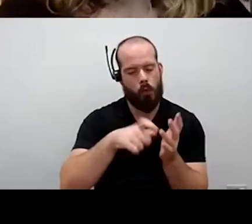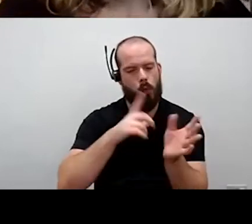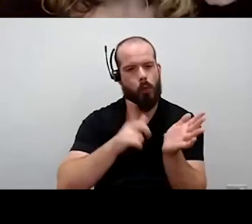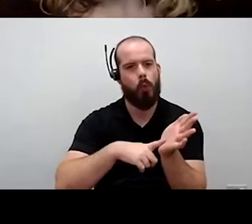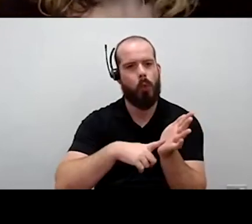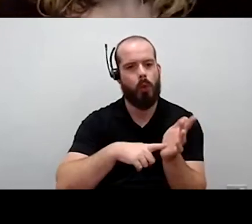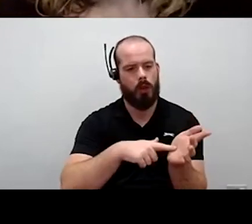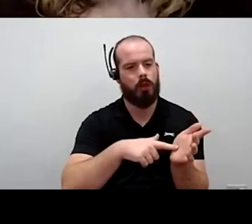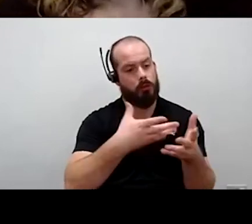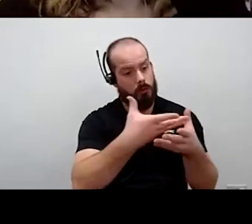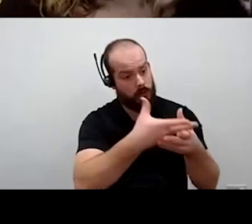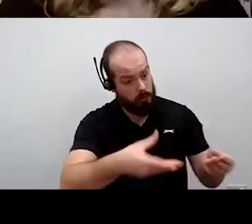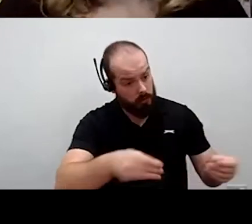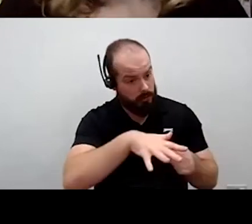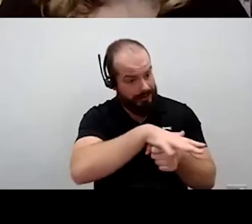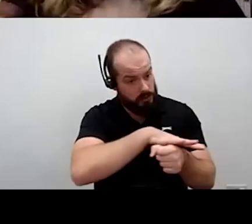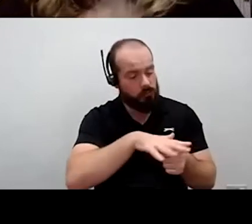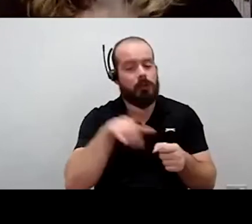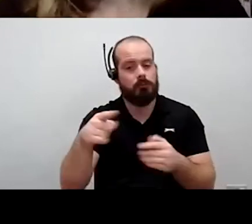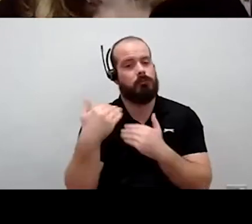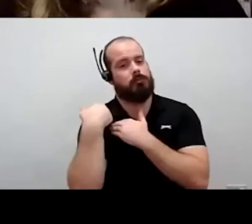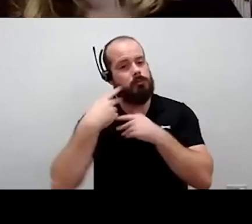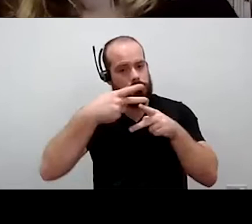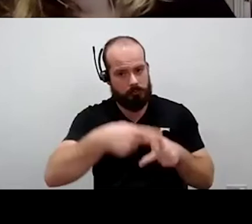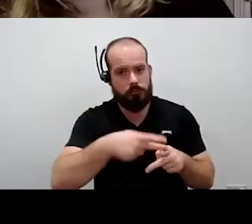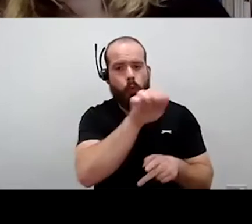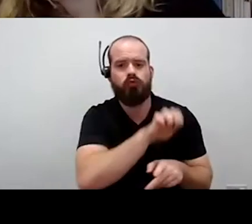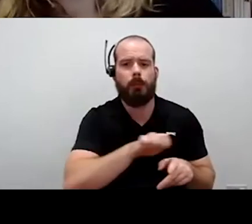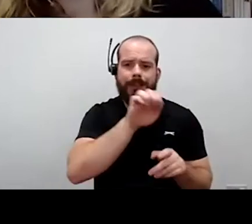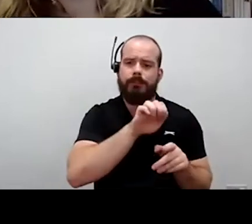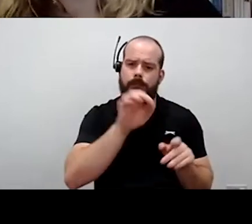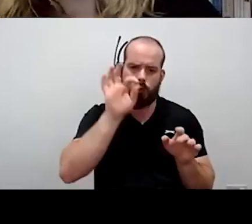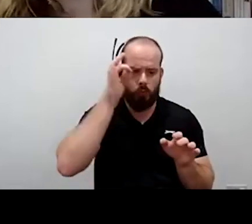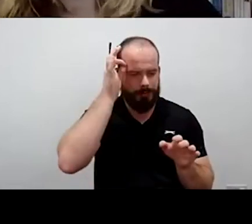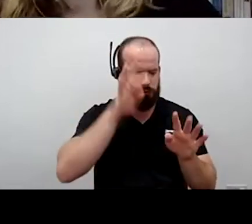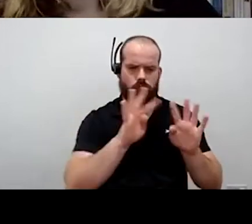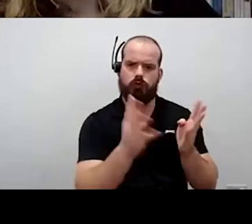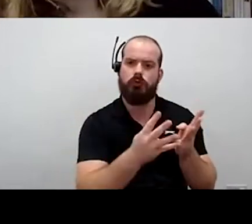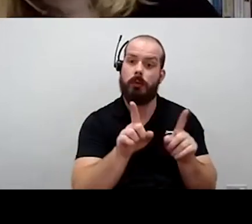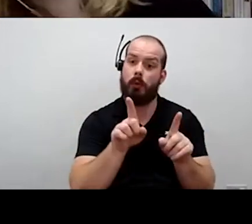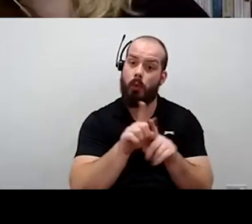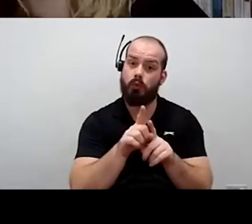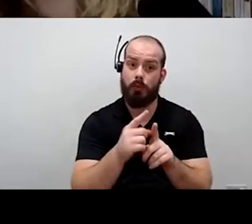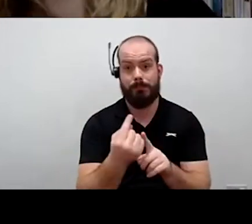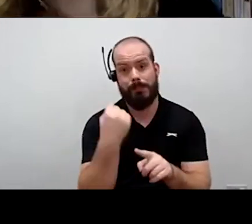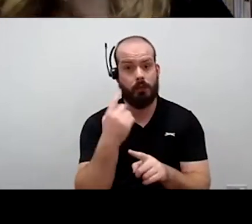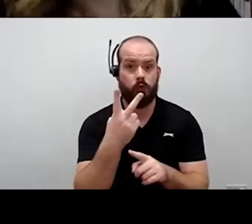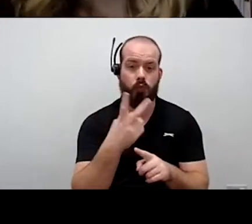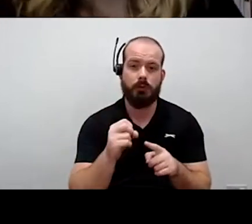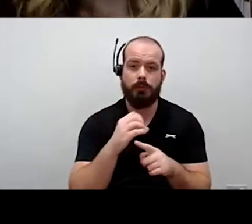Transition, in the European Commission, and prior to that, back in the 20th century and